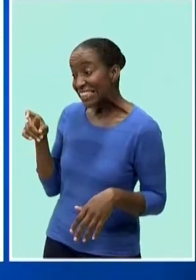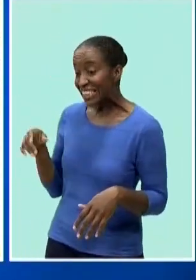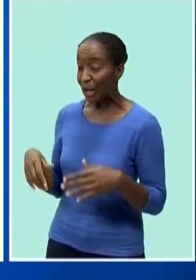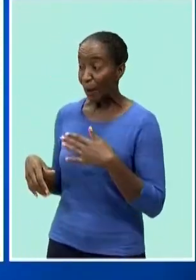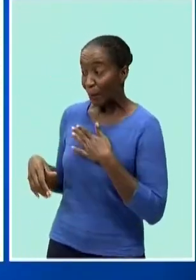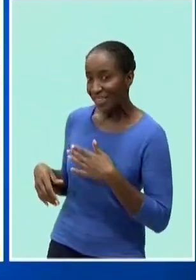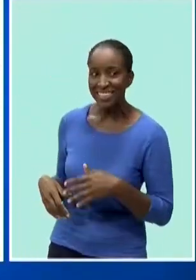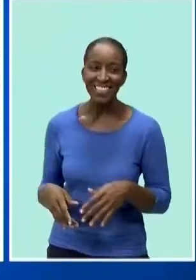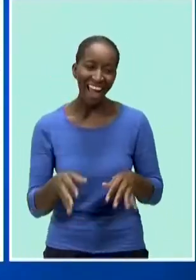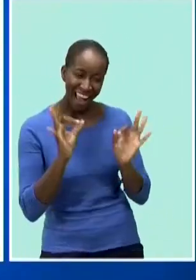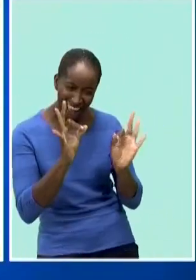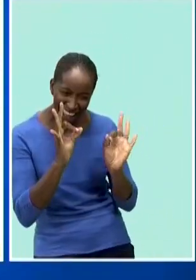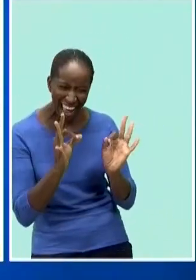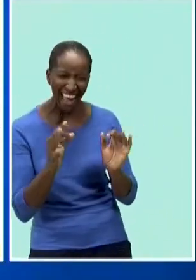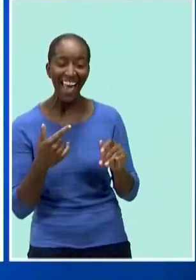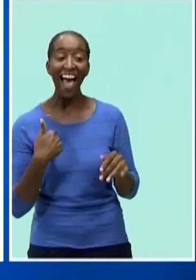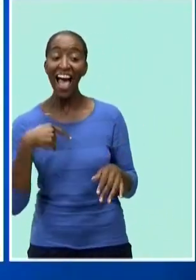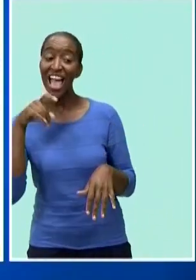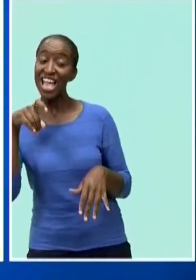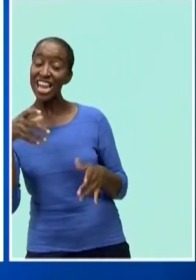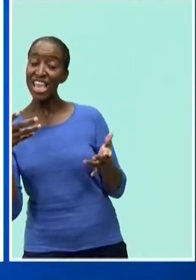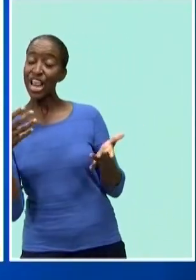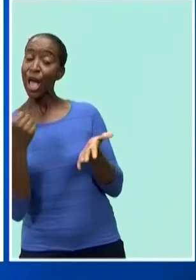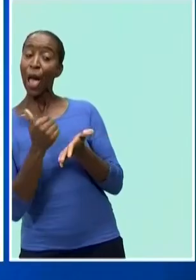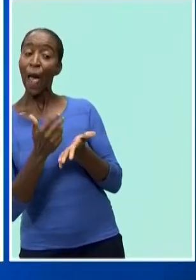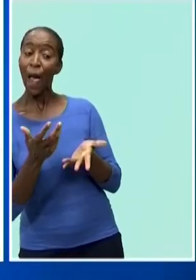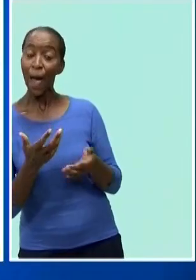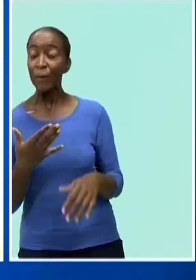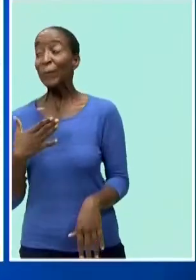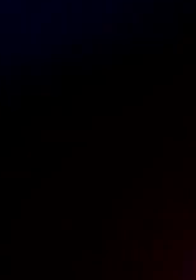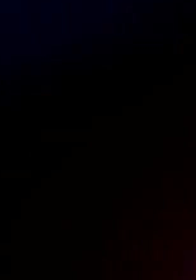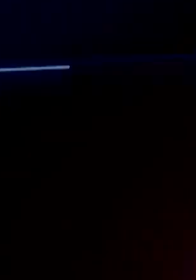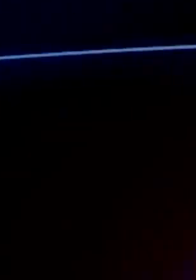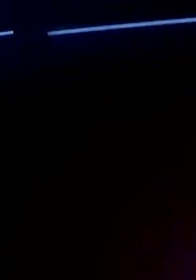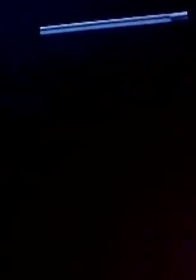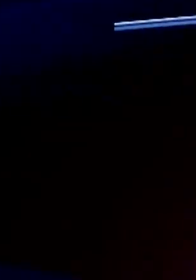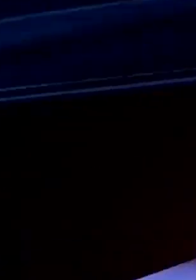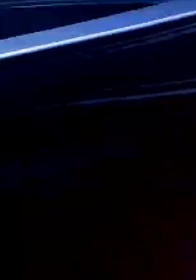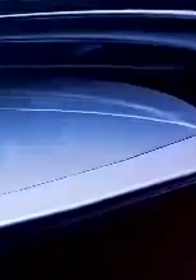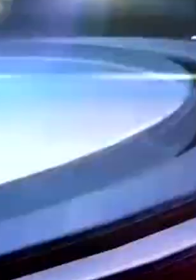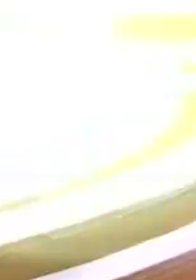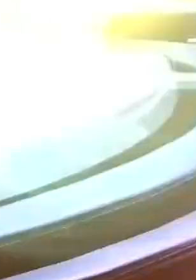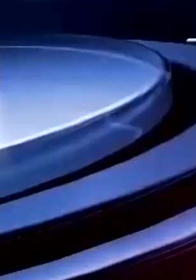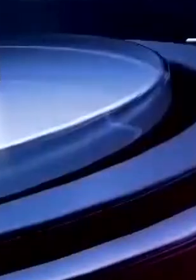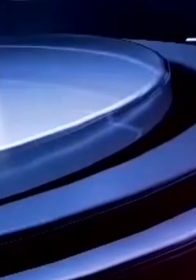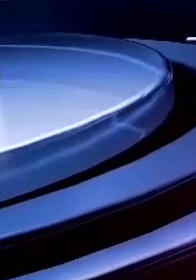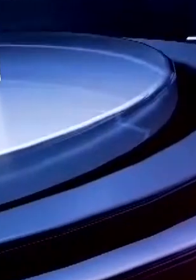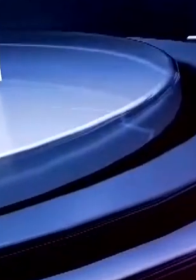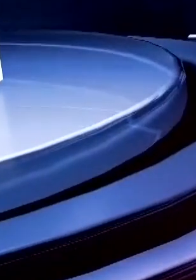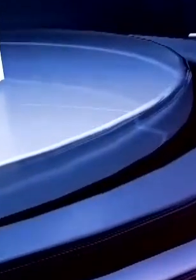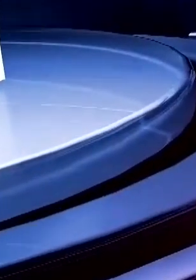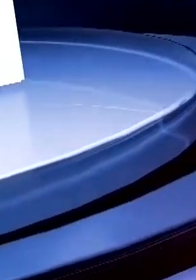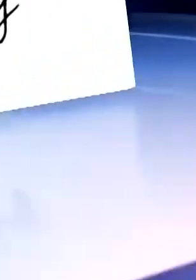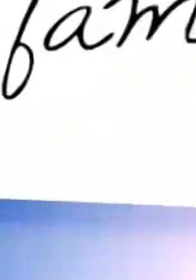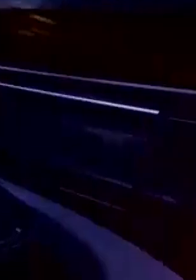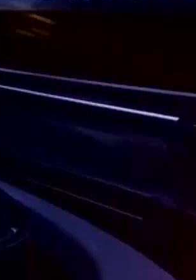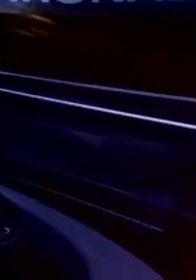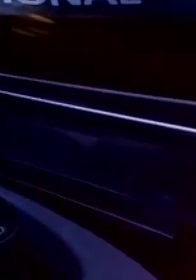I need help. What? Everybody knows the magic word. What's Trending is brought to you by